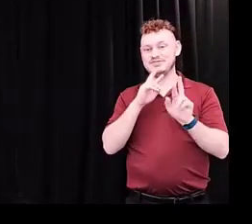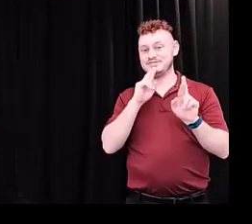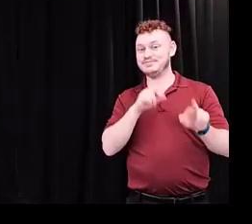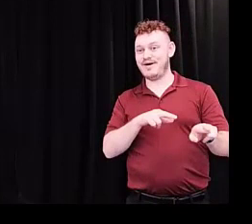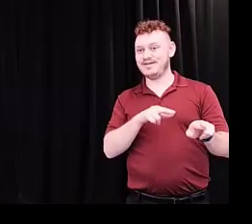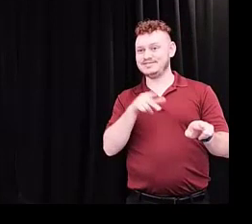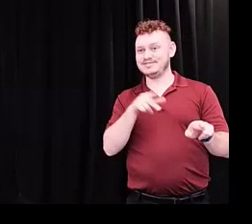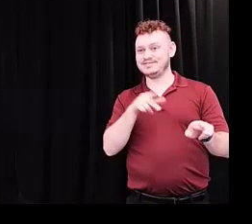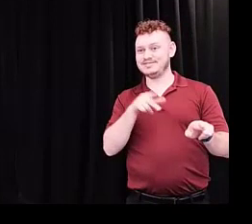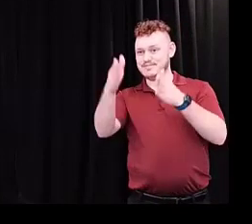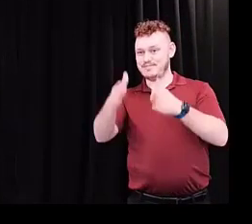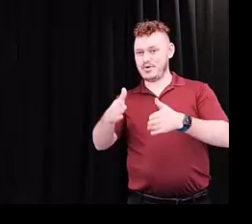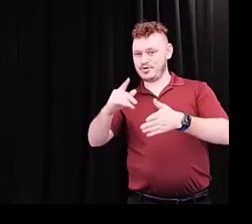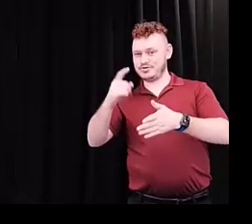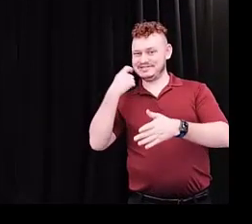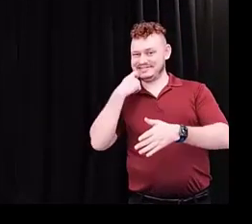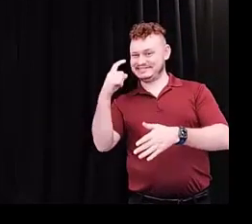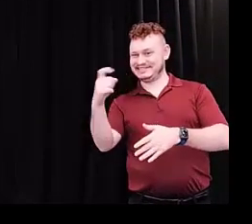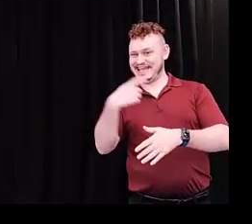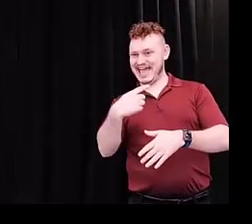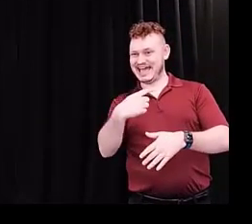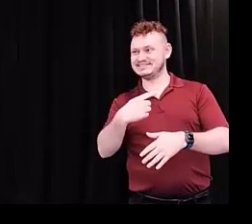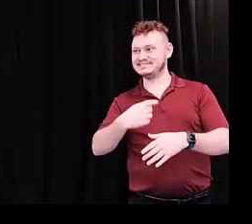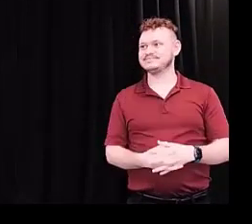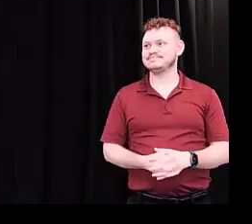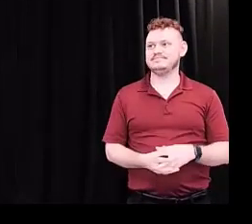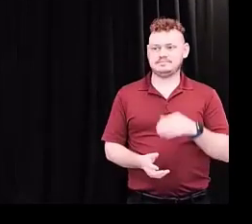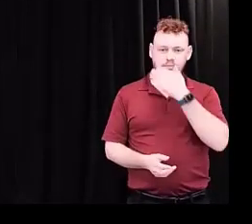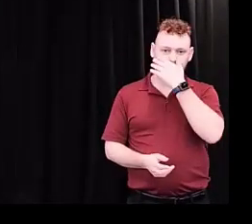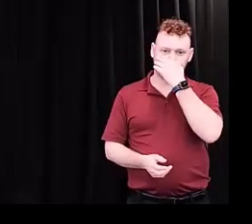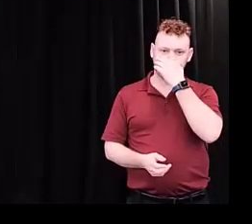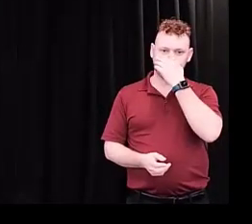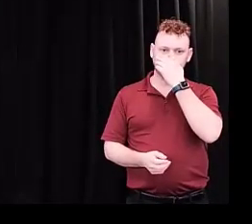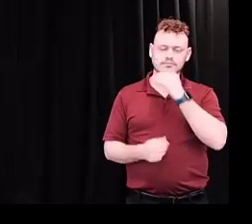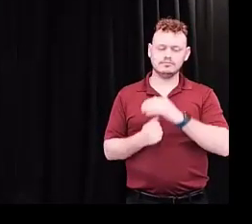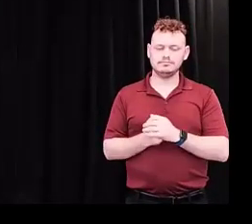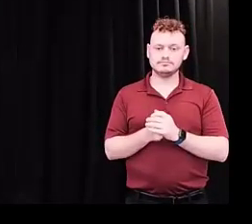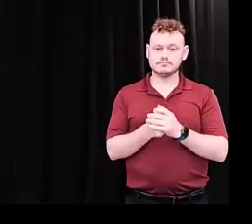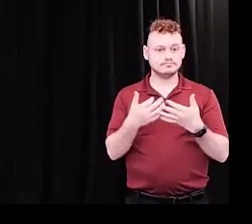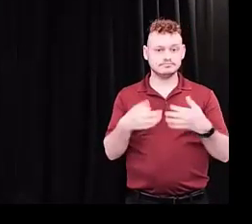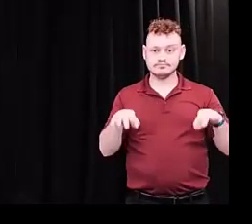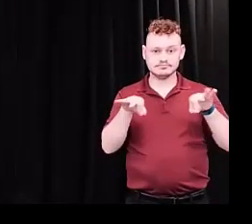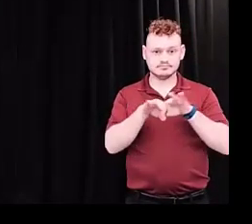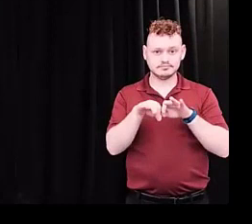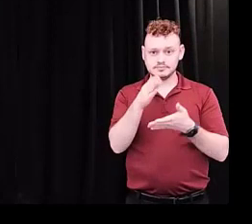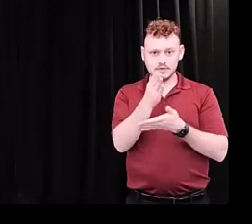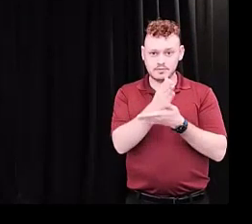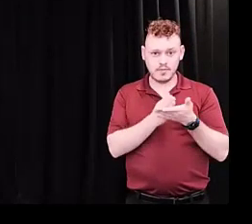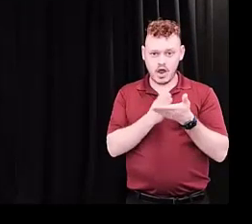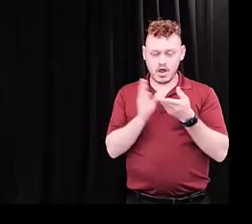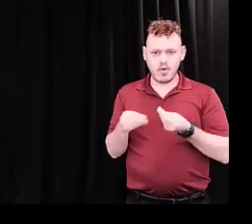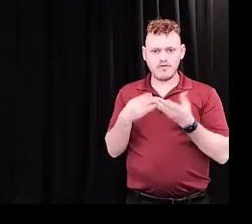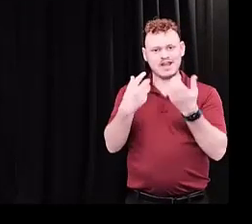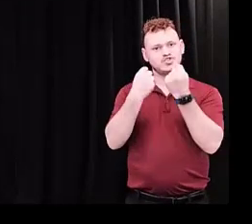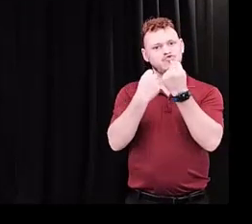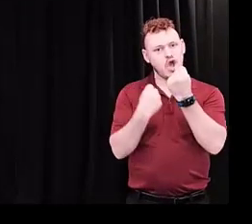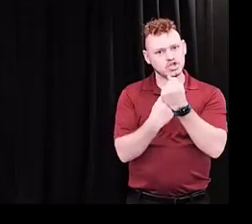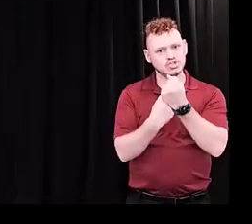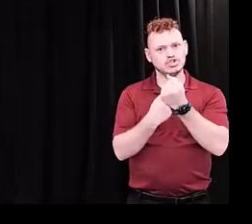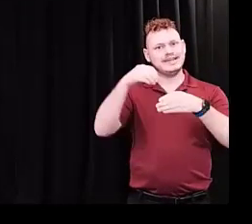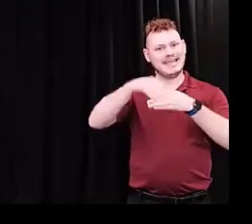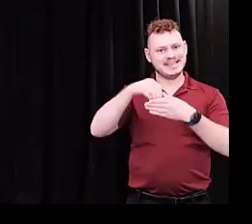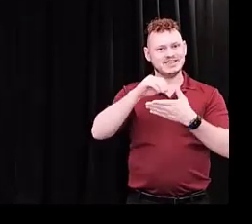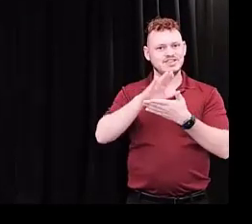what the person in the chat just asked is that the important part of all of this is providing the structure in the document,